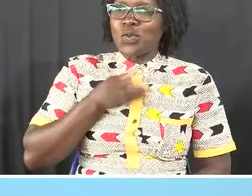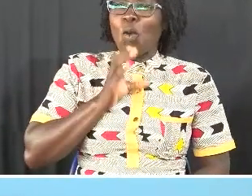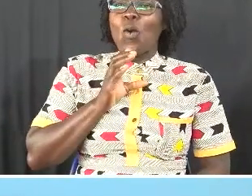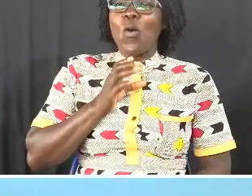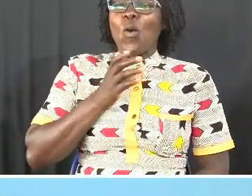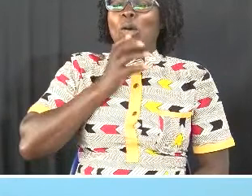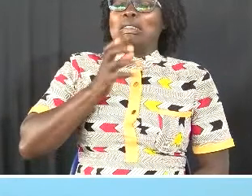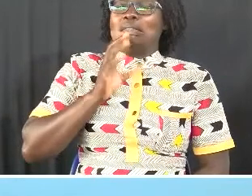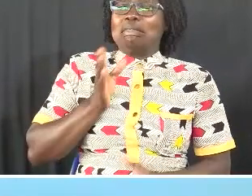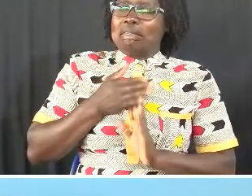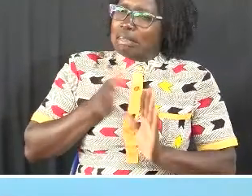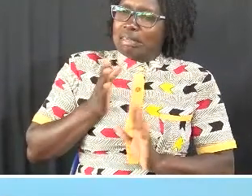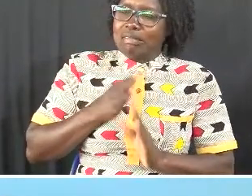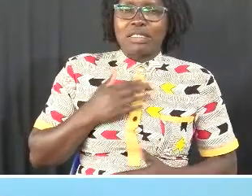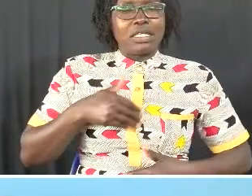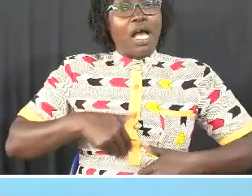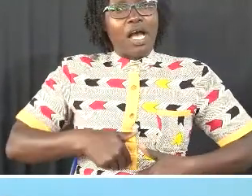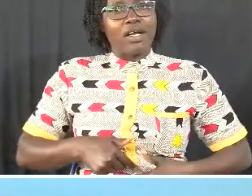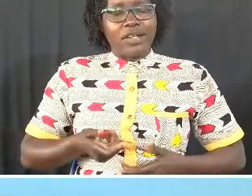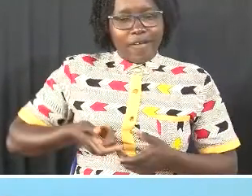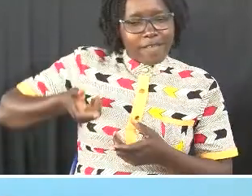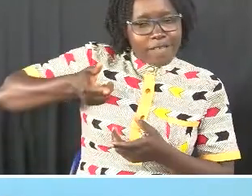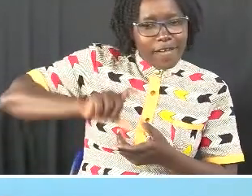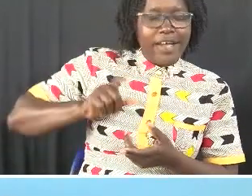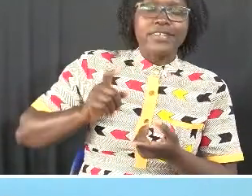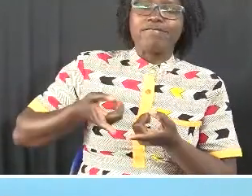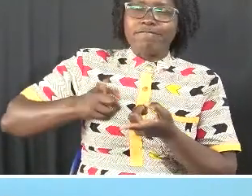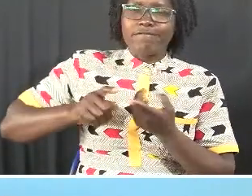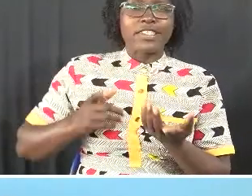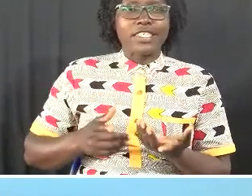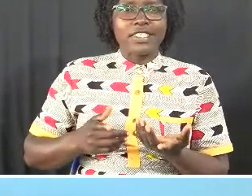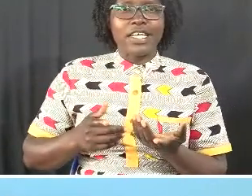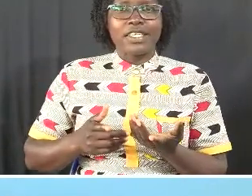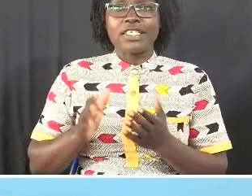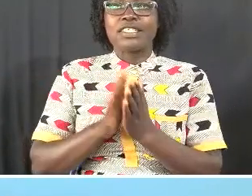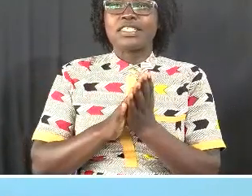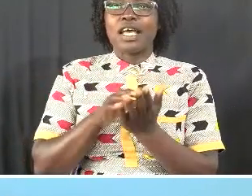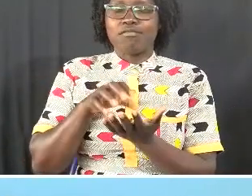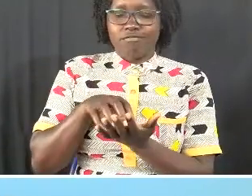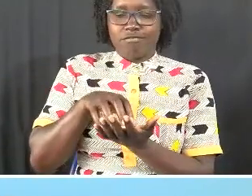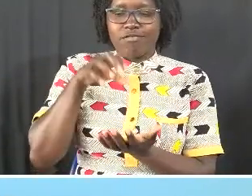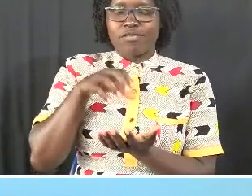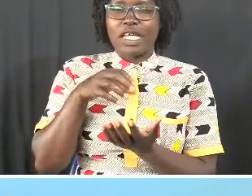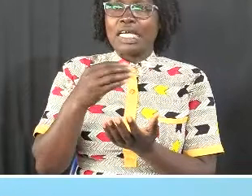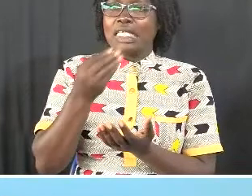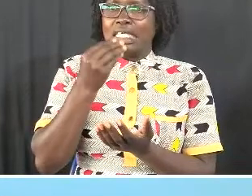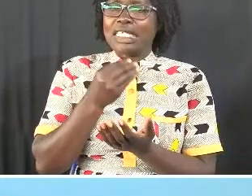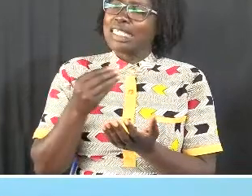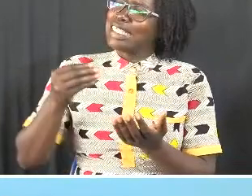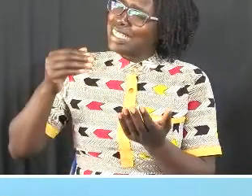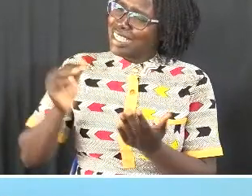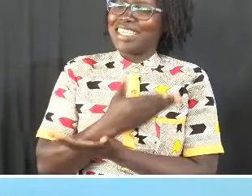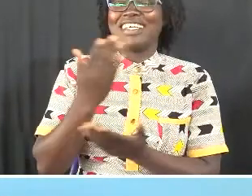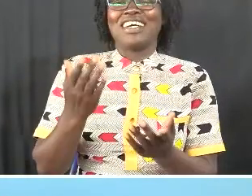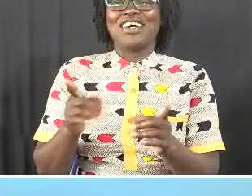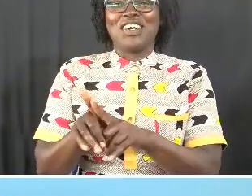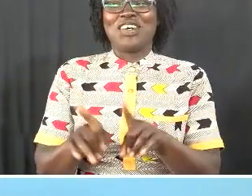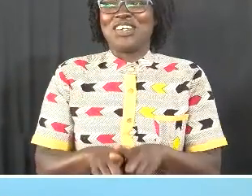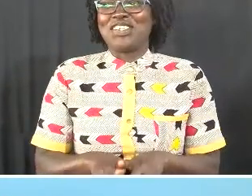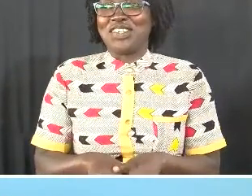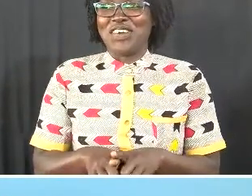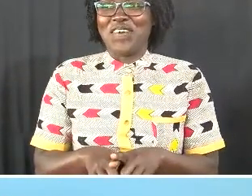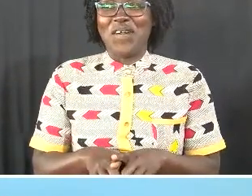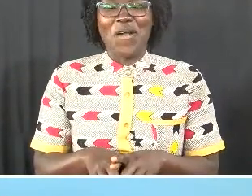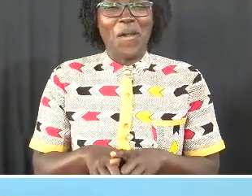And she added some more and even brought some scones. We cleared that one also. And